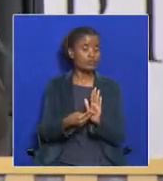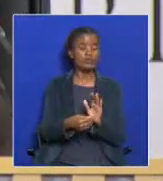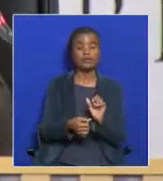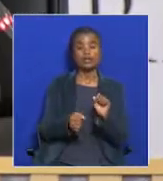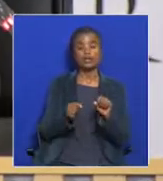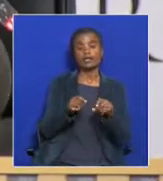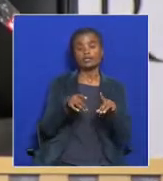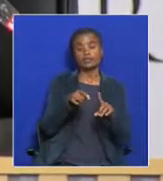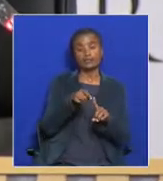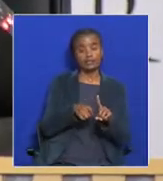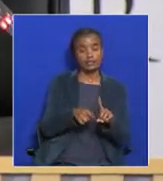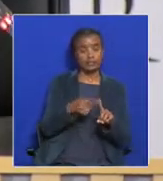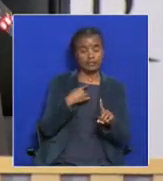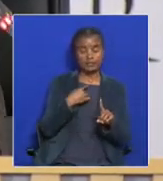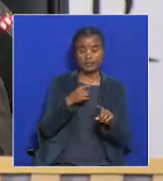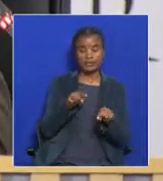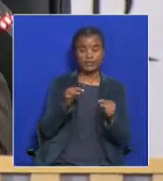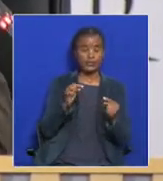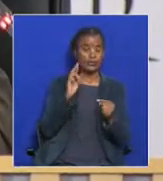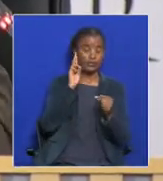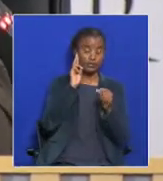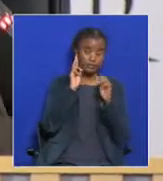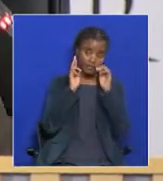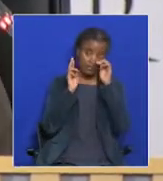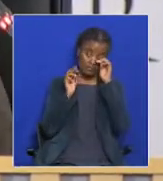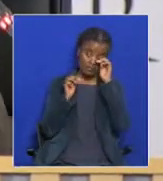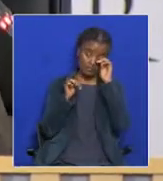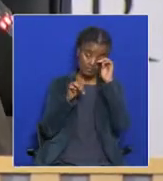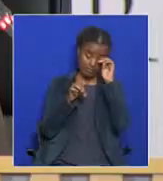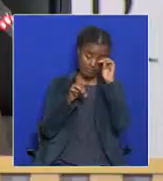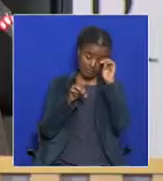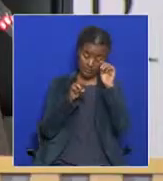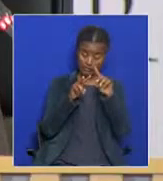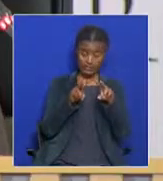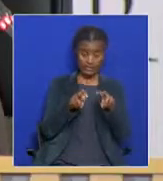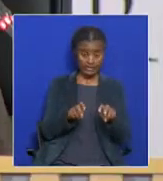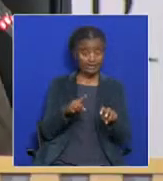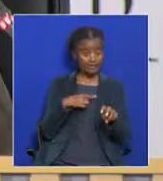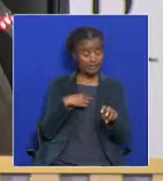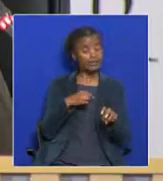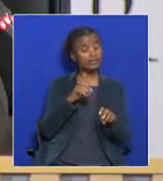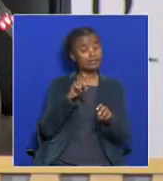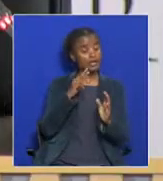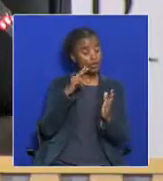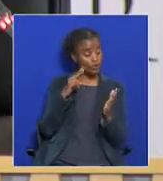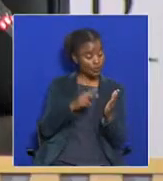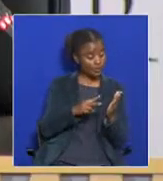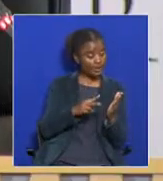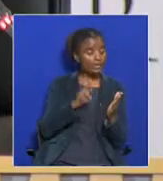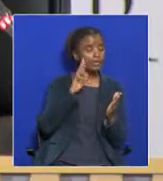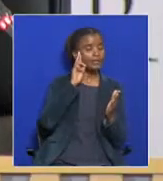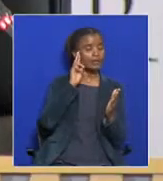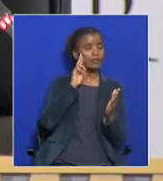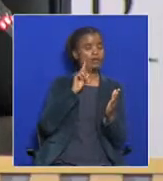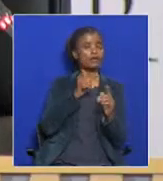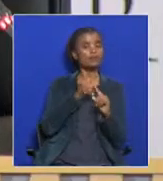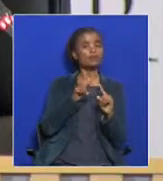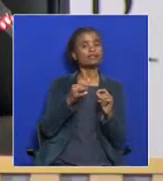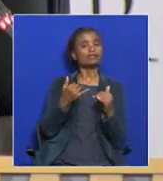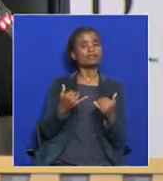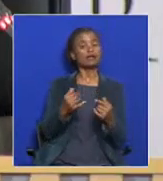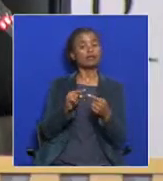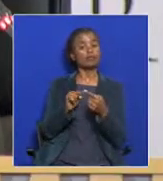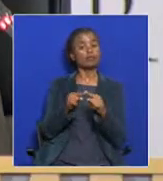recall, this investigation until I looked at it. But I'm saying the bottom line is this. The warehouse manager ought to have